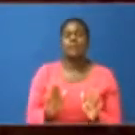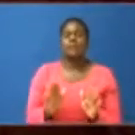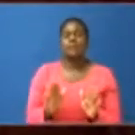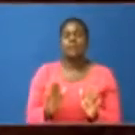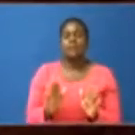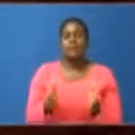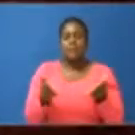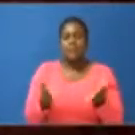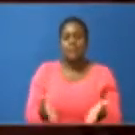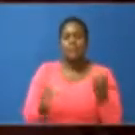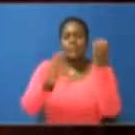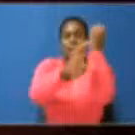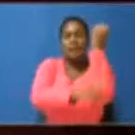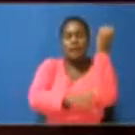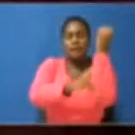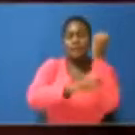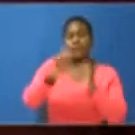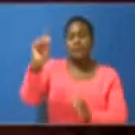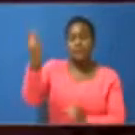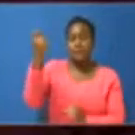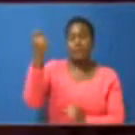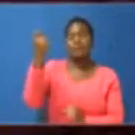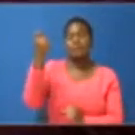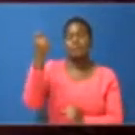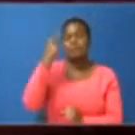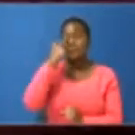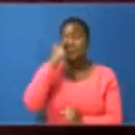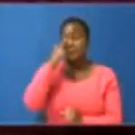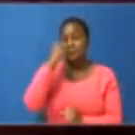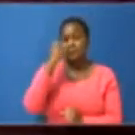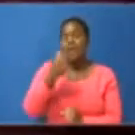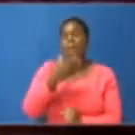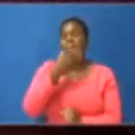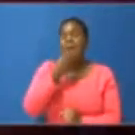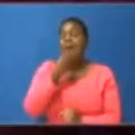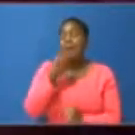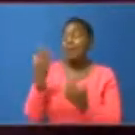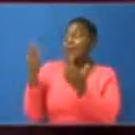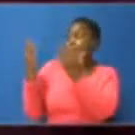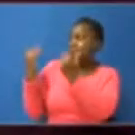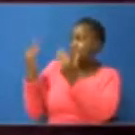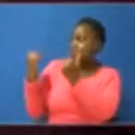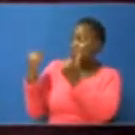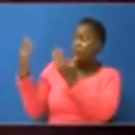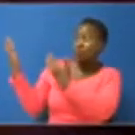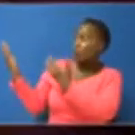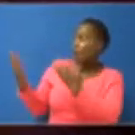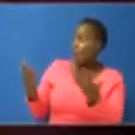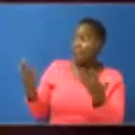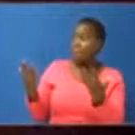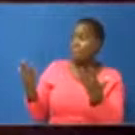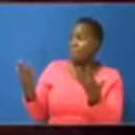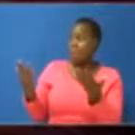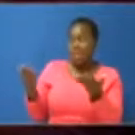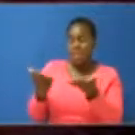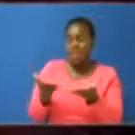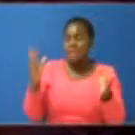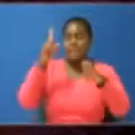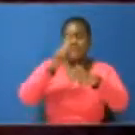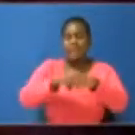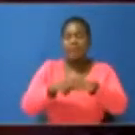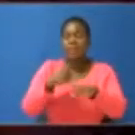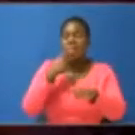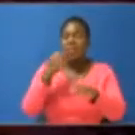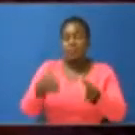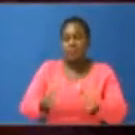this country that is kenya the gentleman expected to walk into into this red